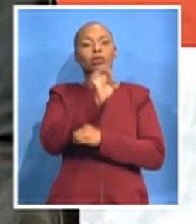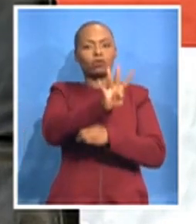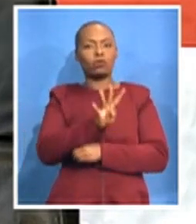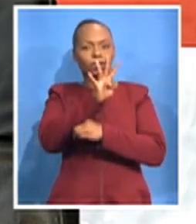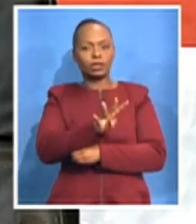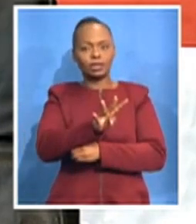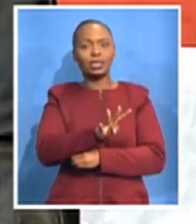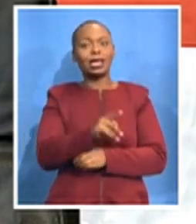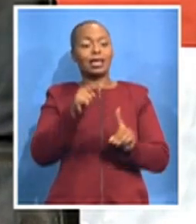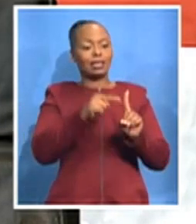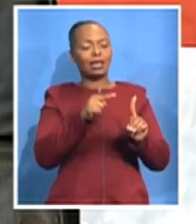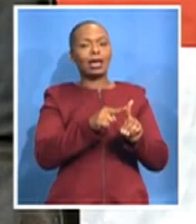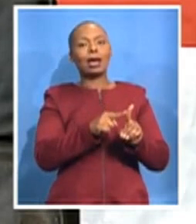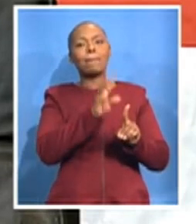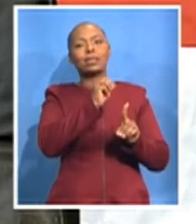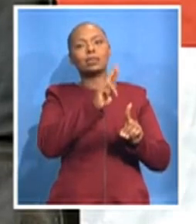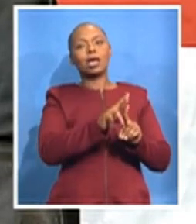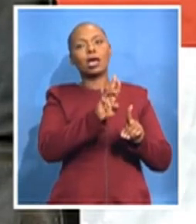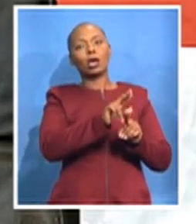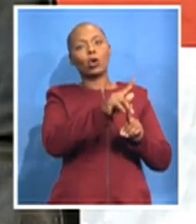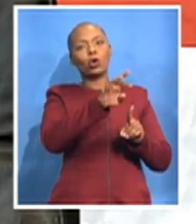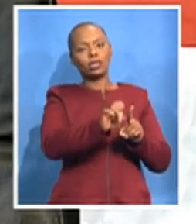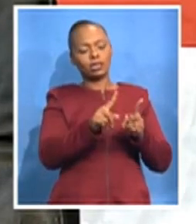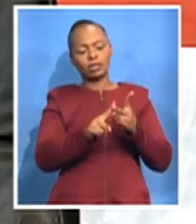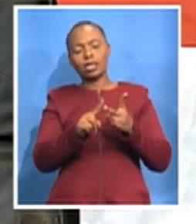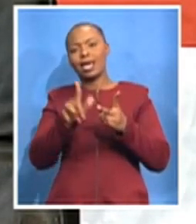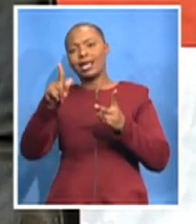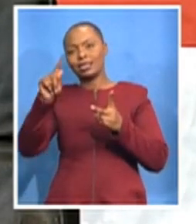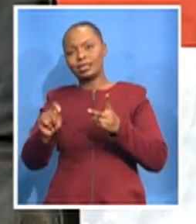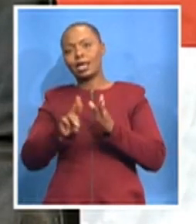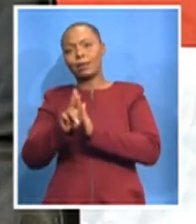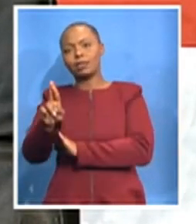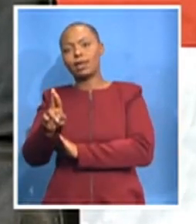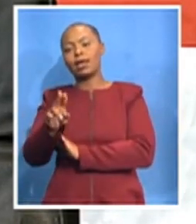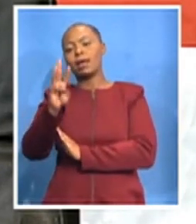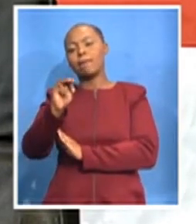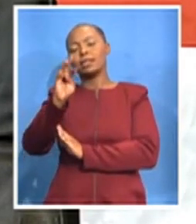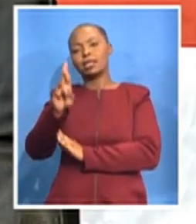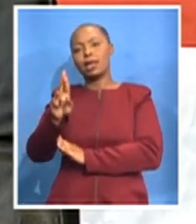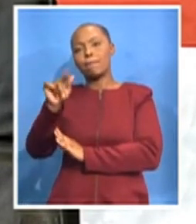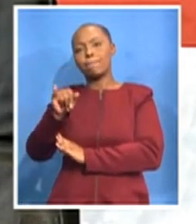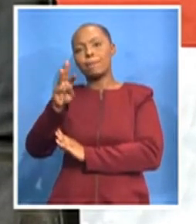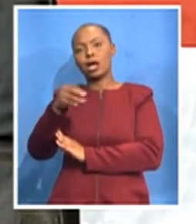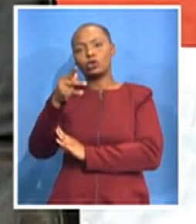was represented by Mr. Majola. So the cost price, as I've indicated above,